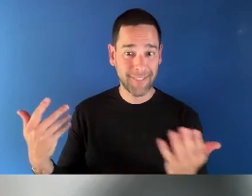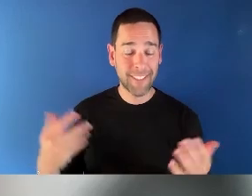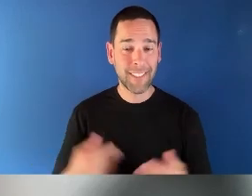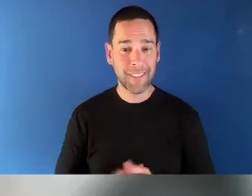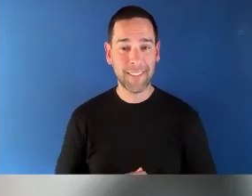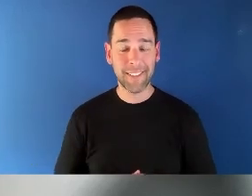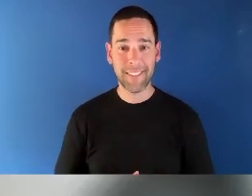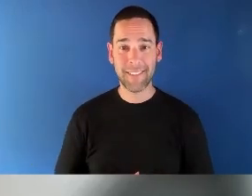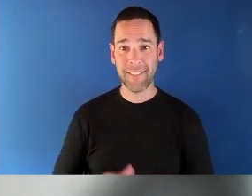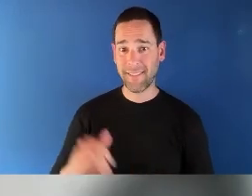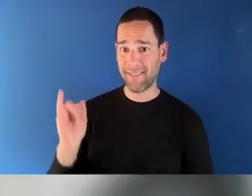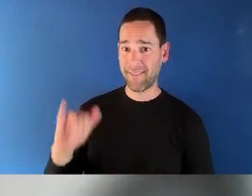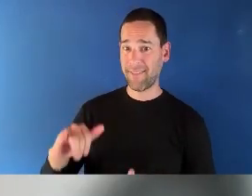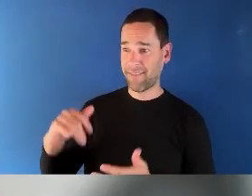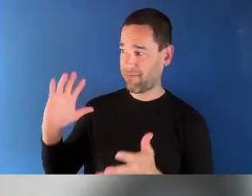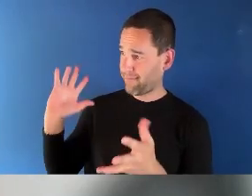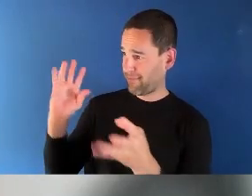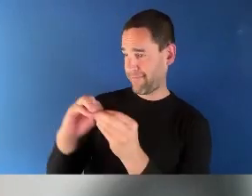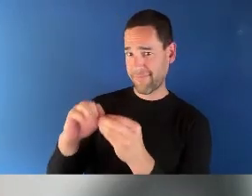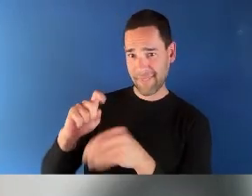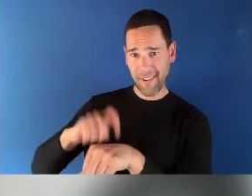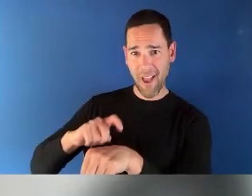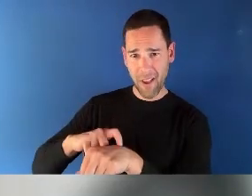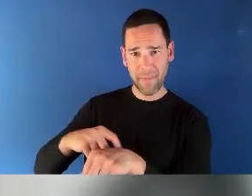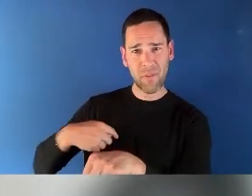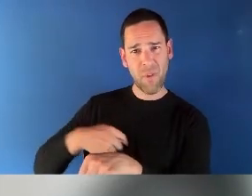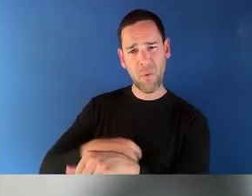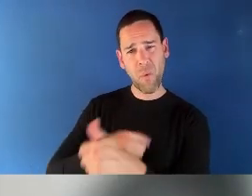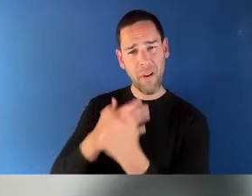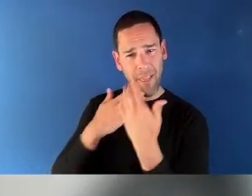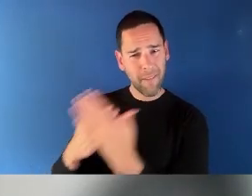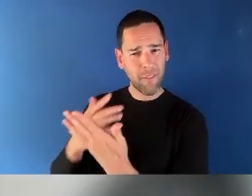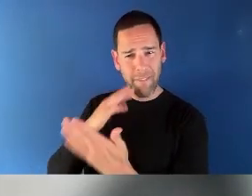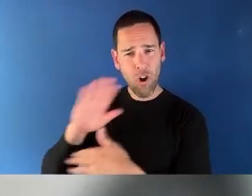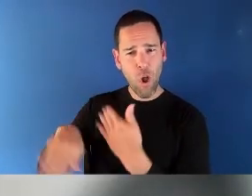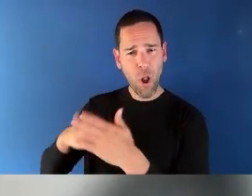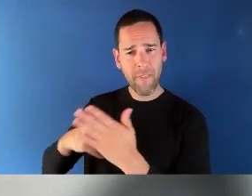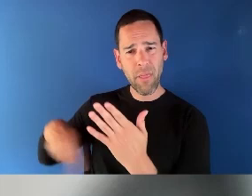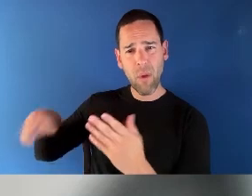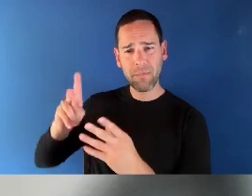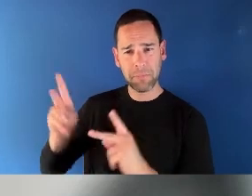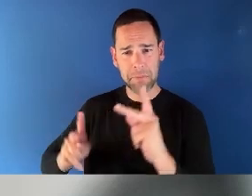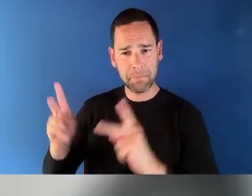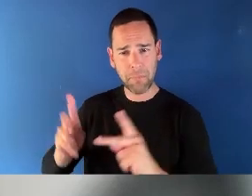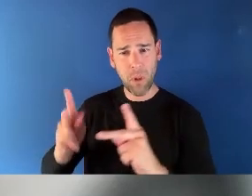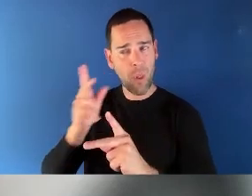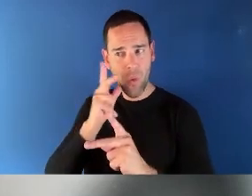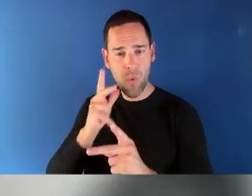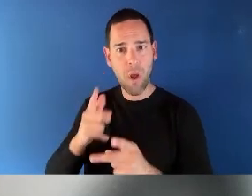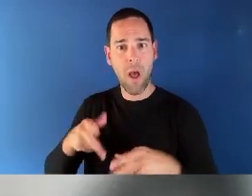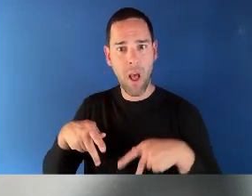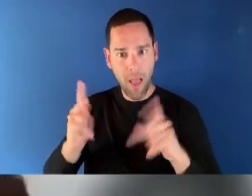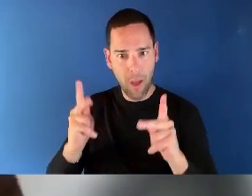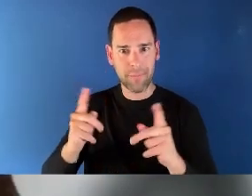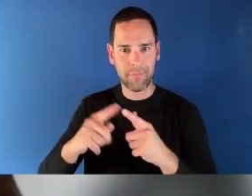that have been in this country across time. So just so thankful to them.